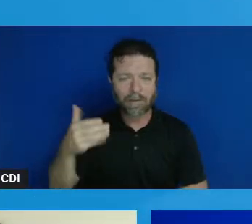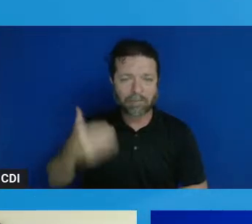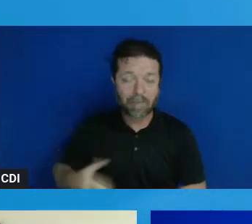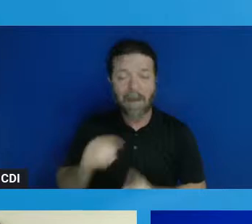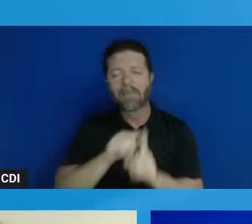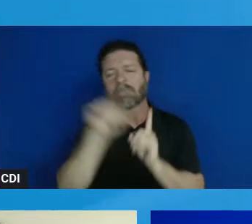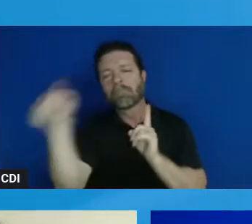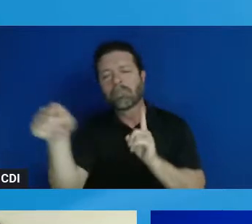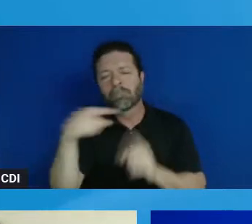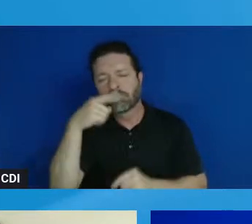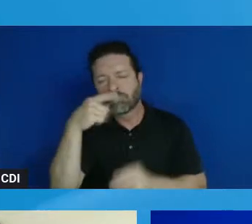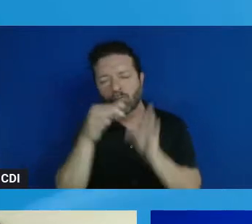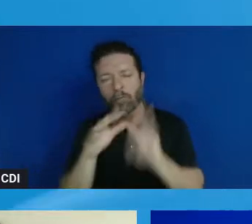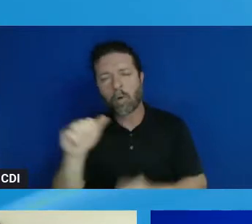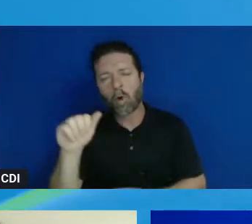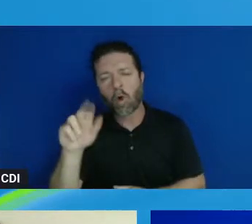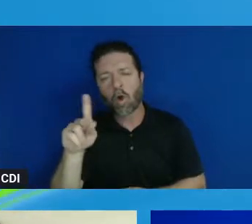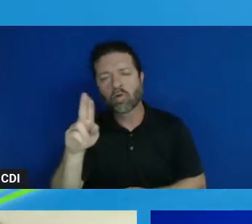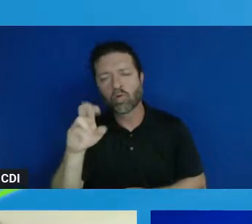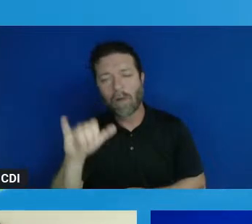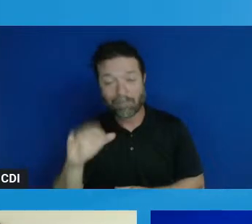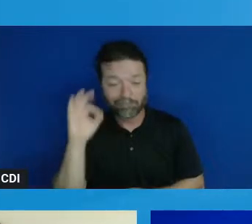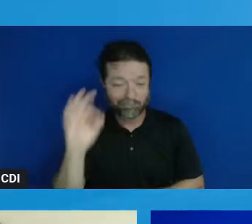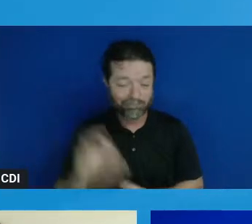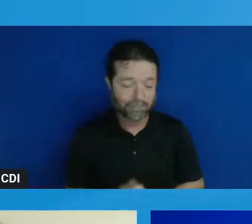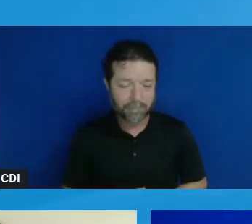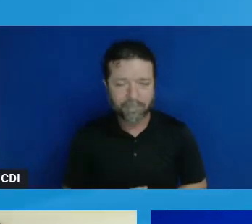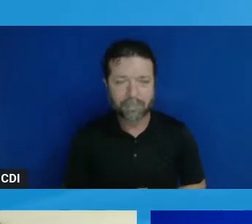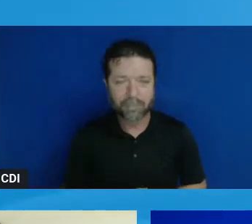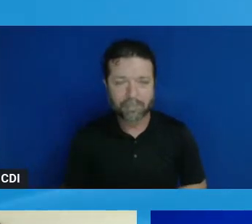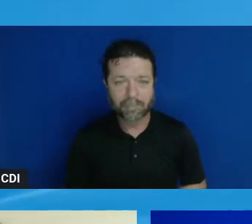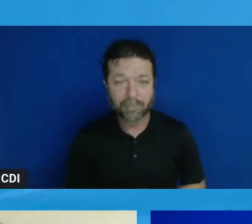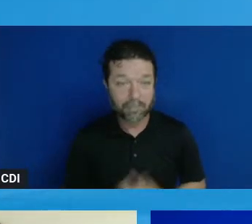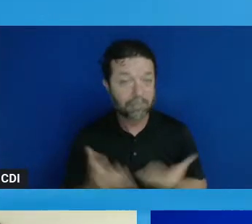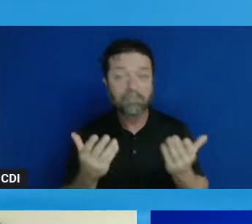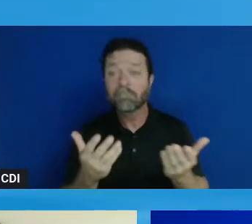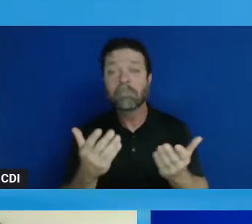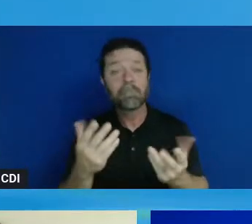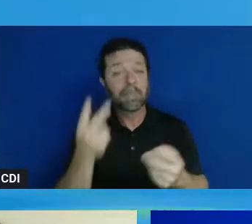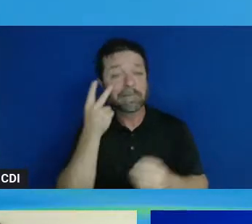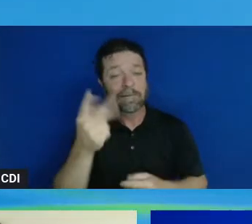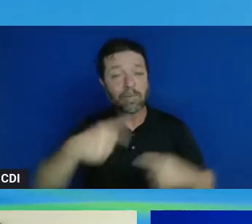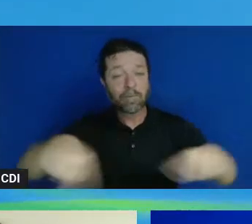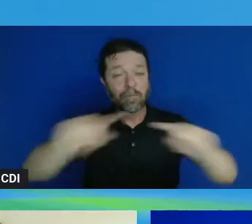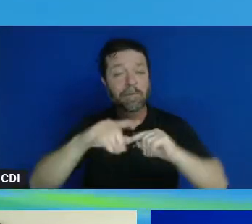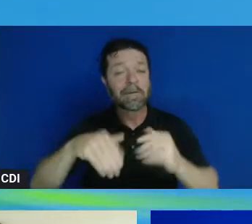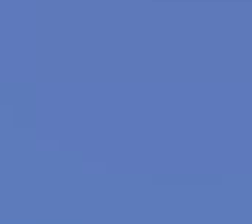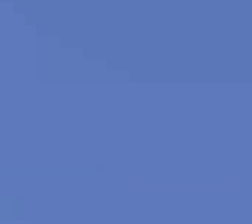much. And yeah, we'll see you all here next month, same time, same place.